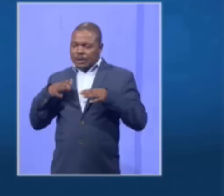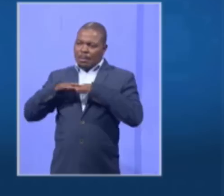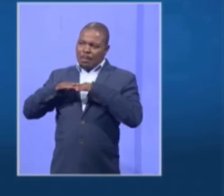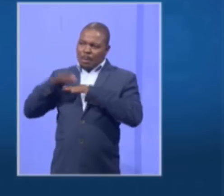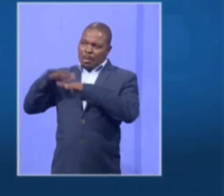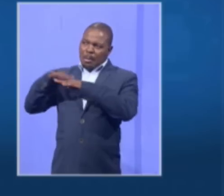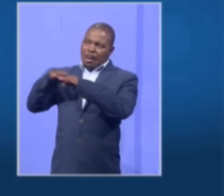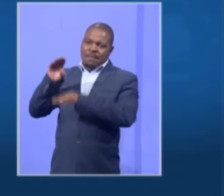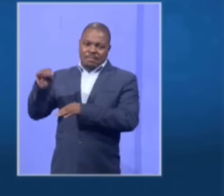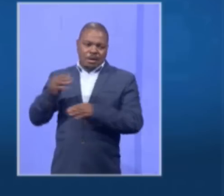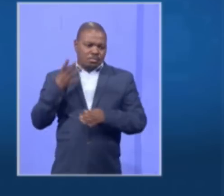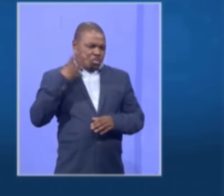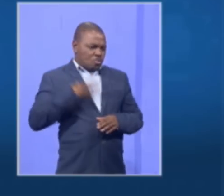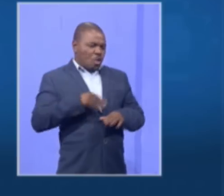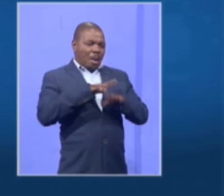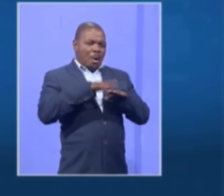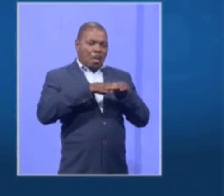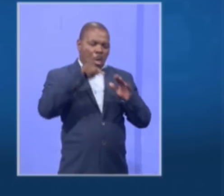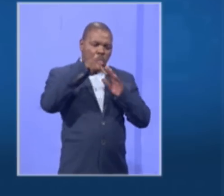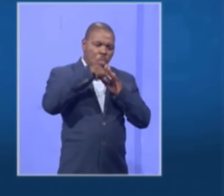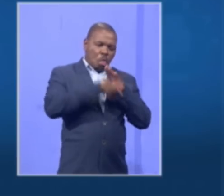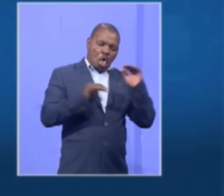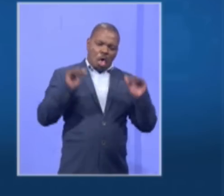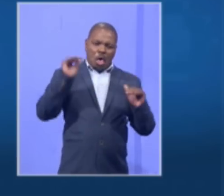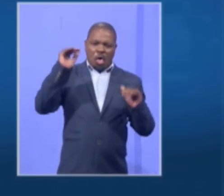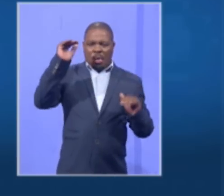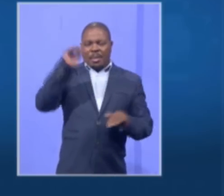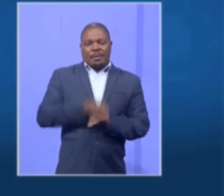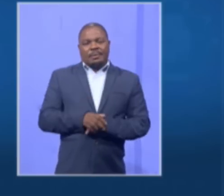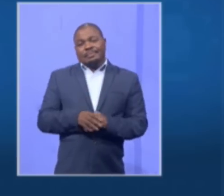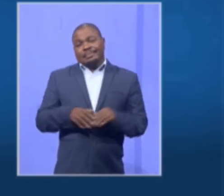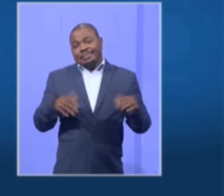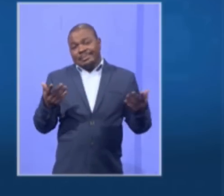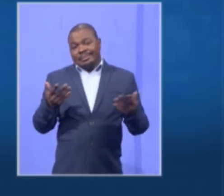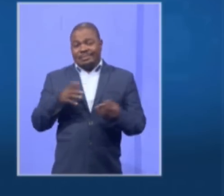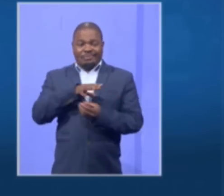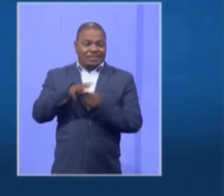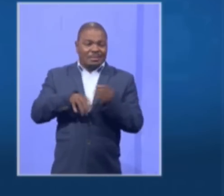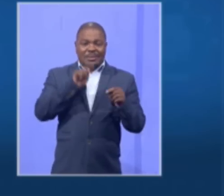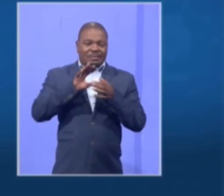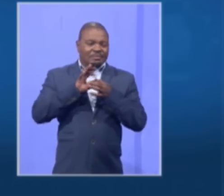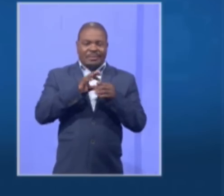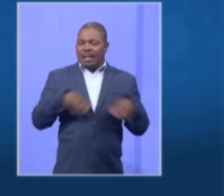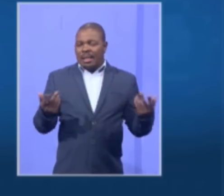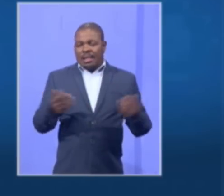go ile badidi ba dila le go feta ge ile meloko ga re sa bolela.